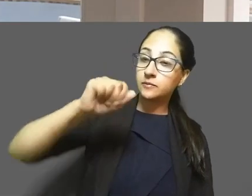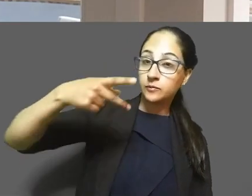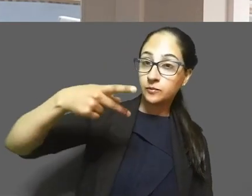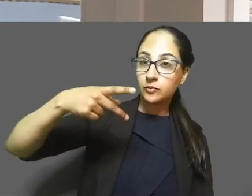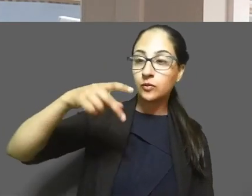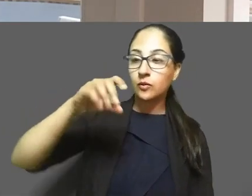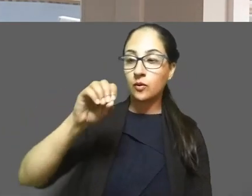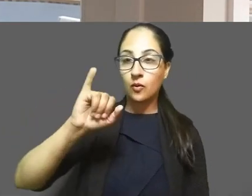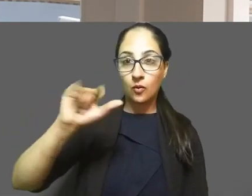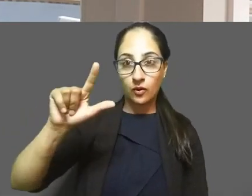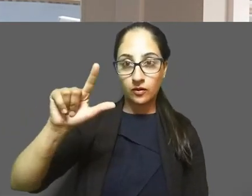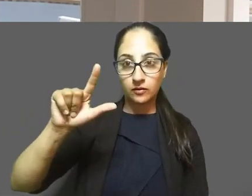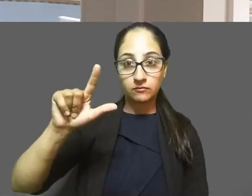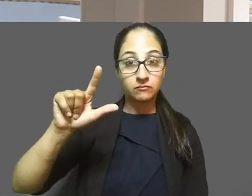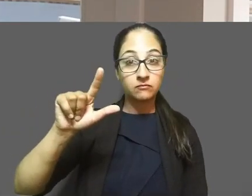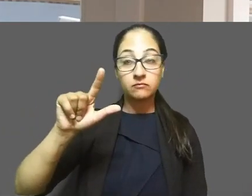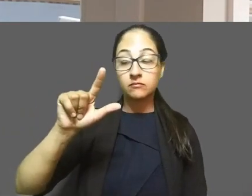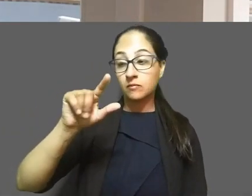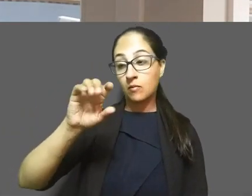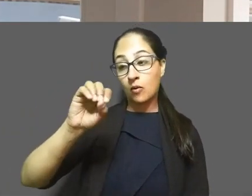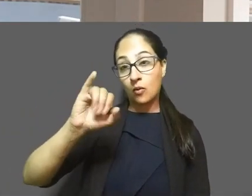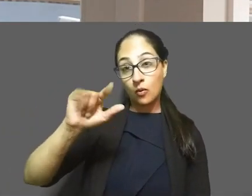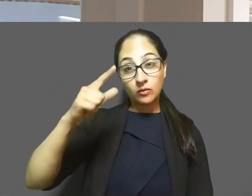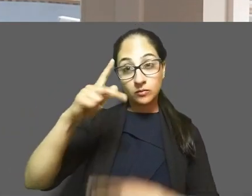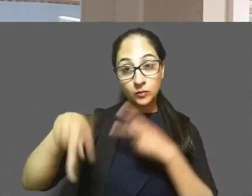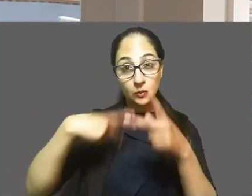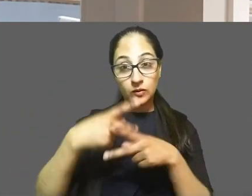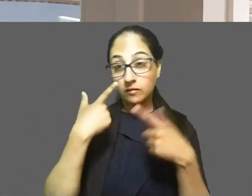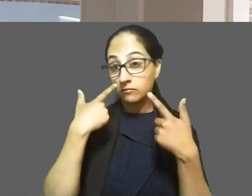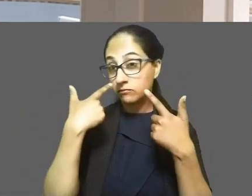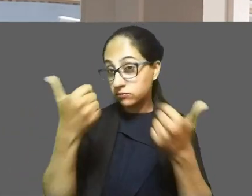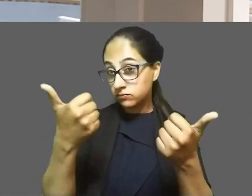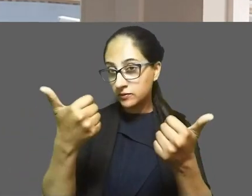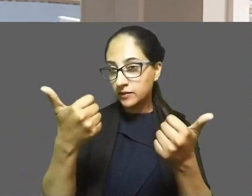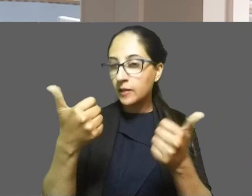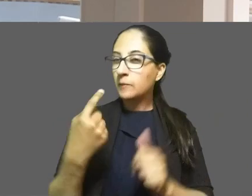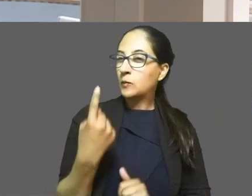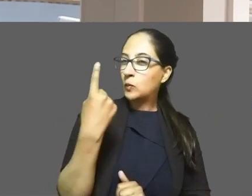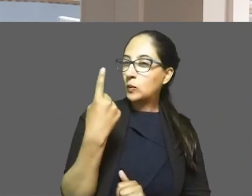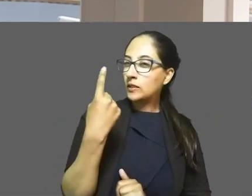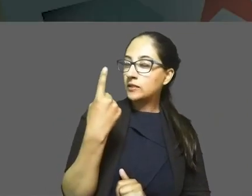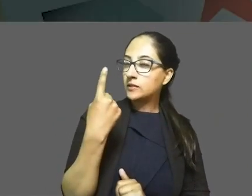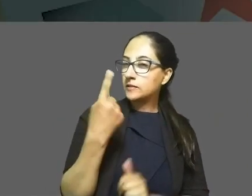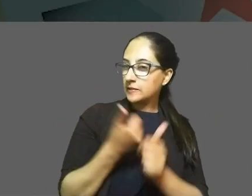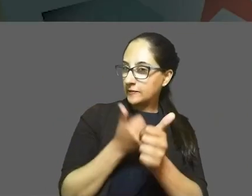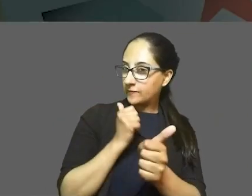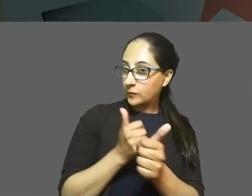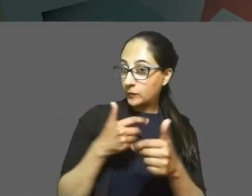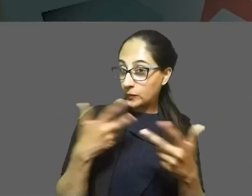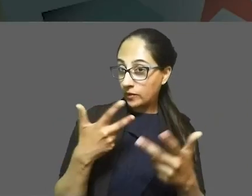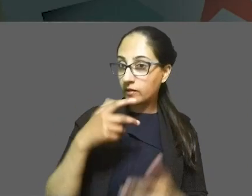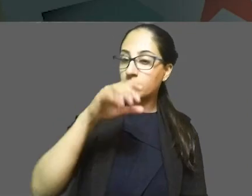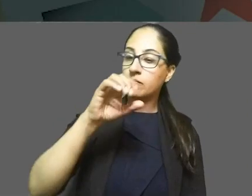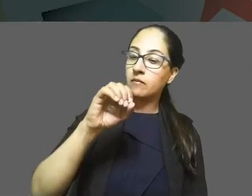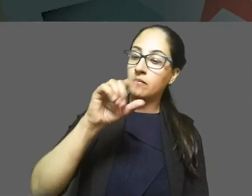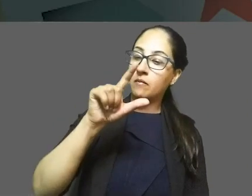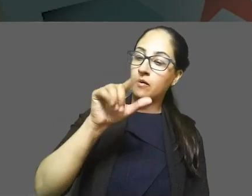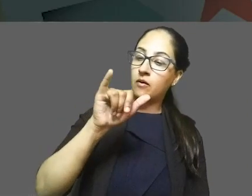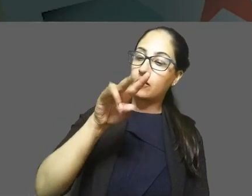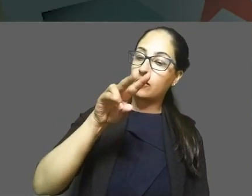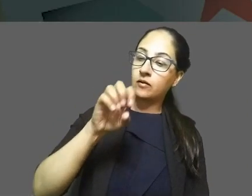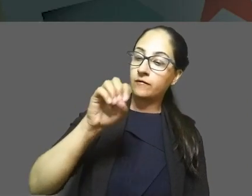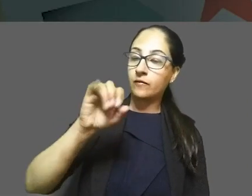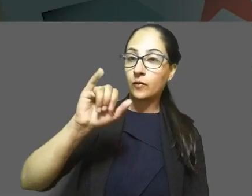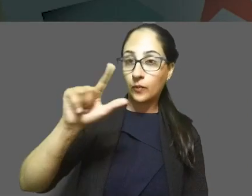it's a chef's choice what you want to use here. The only one that I would try to avoid is olive oil. So the mixture that